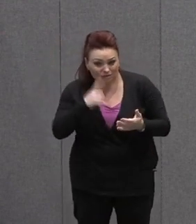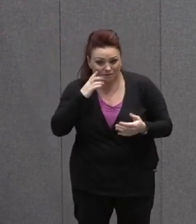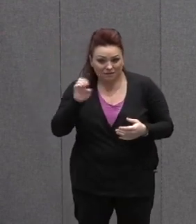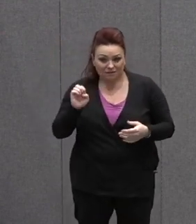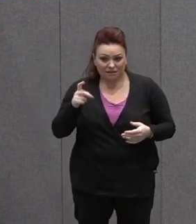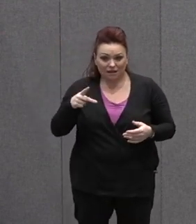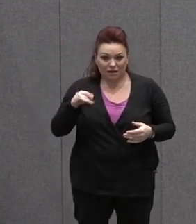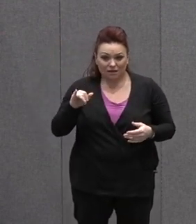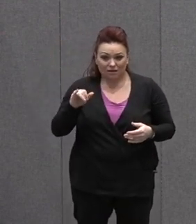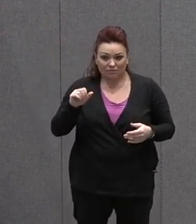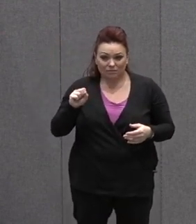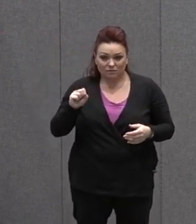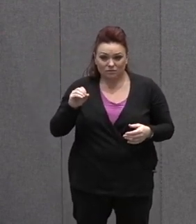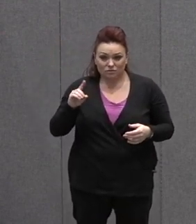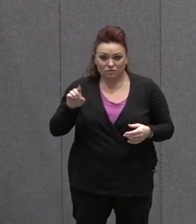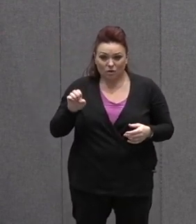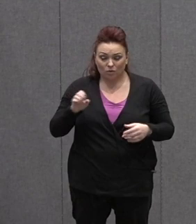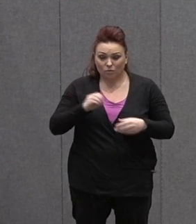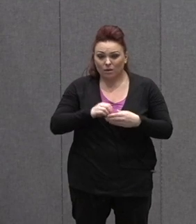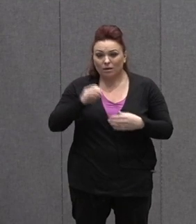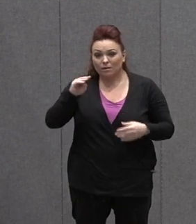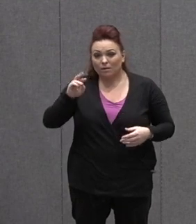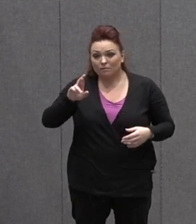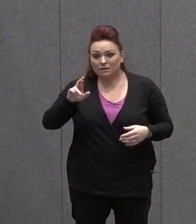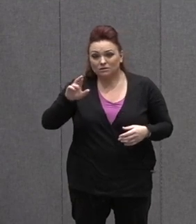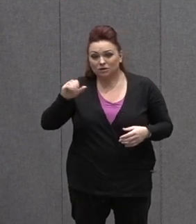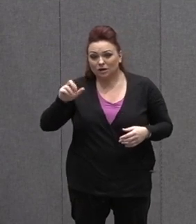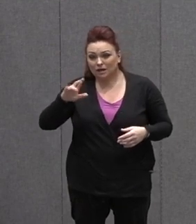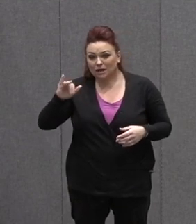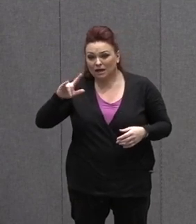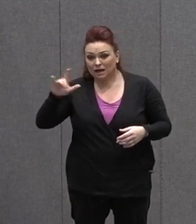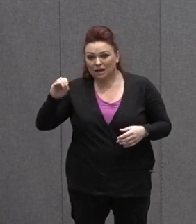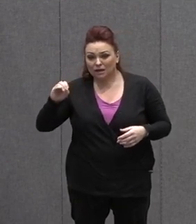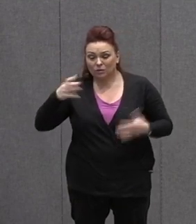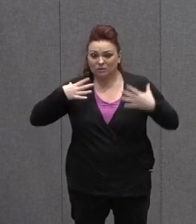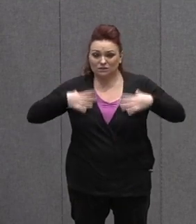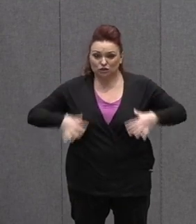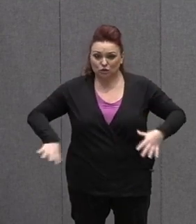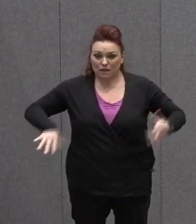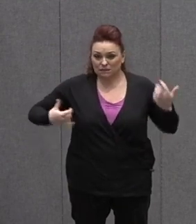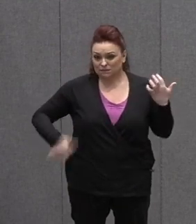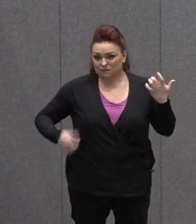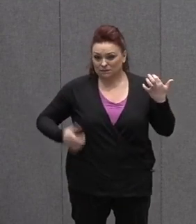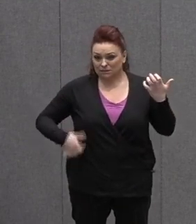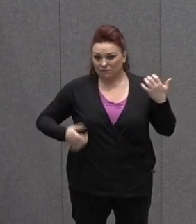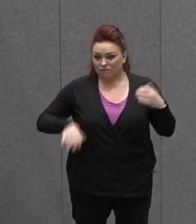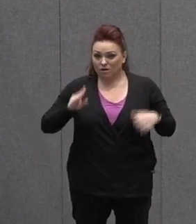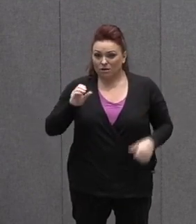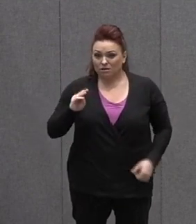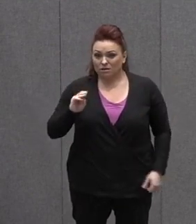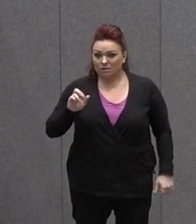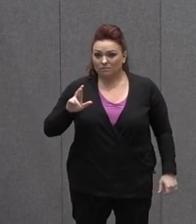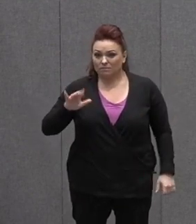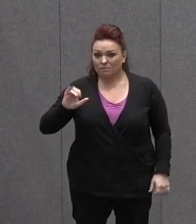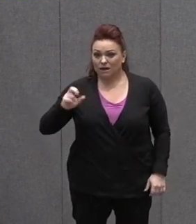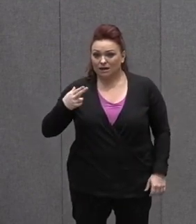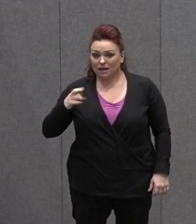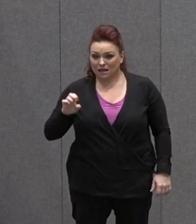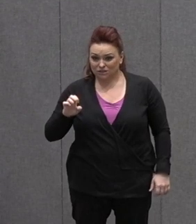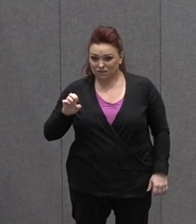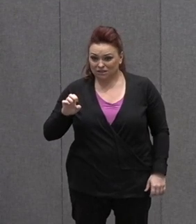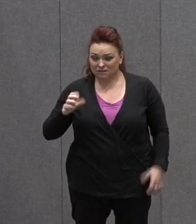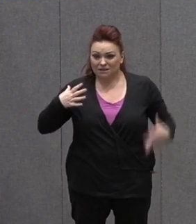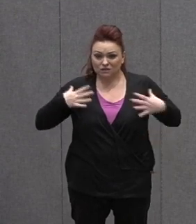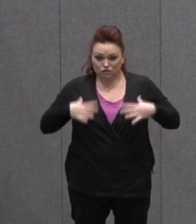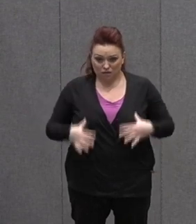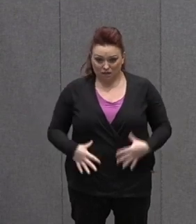episode where Mr. Carrillo was dressed in his suit for mariachis, his traje de mariachis, and